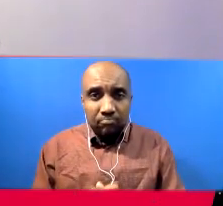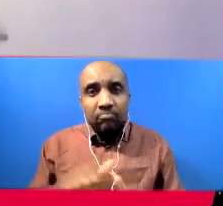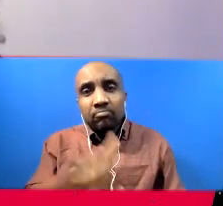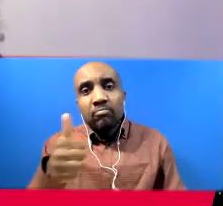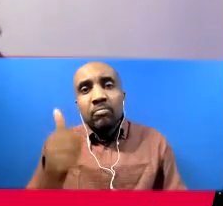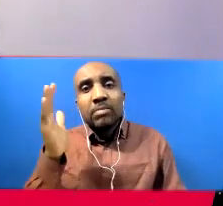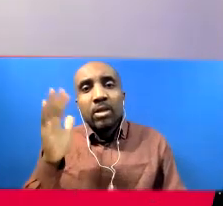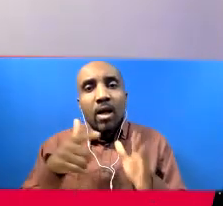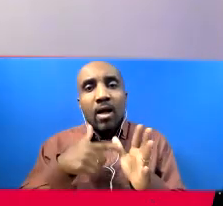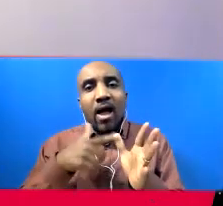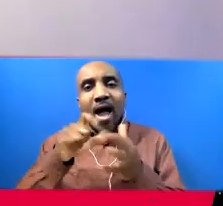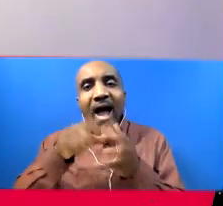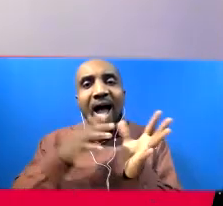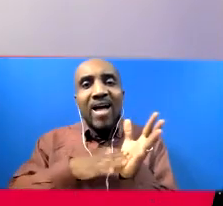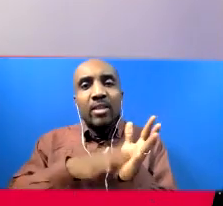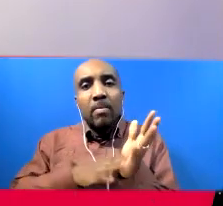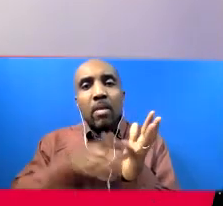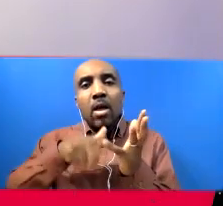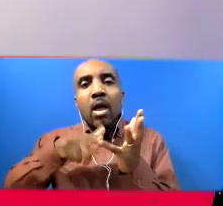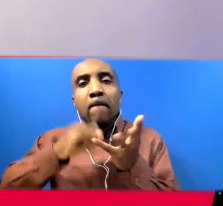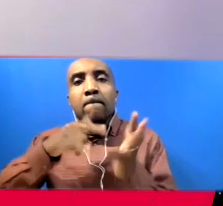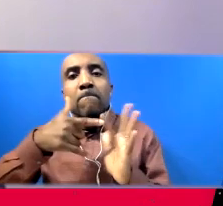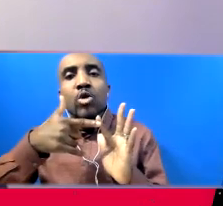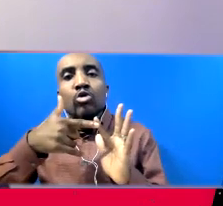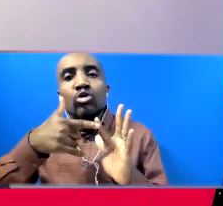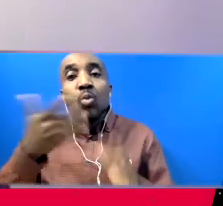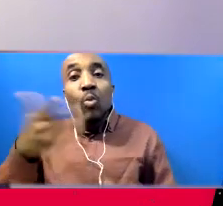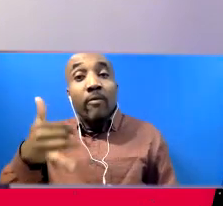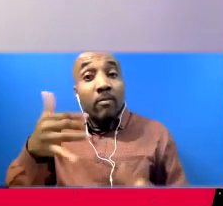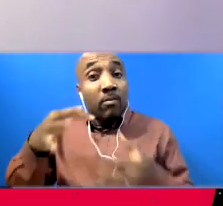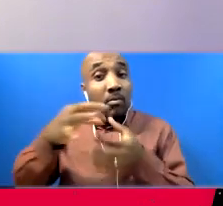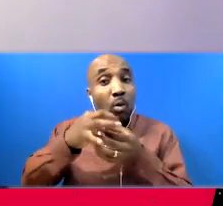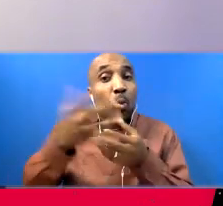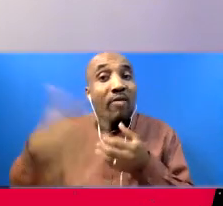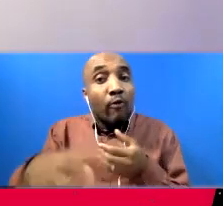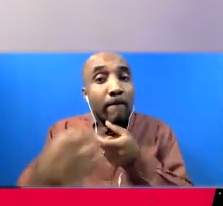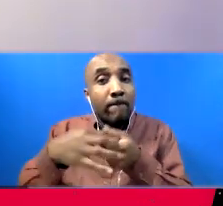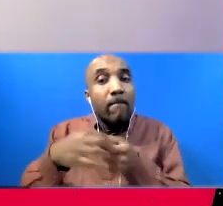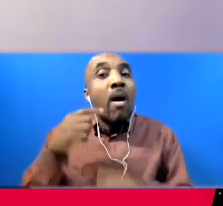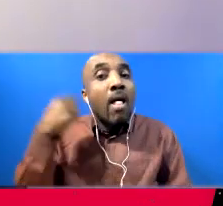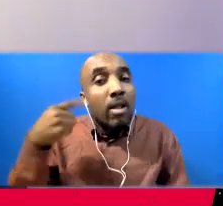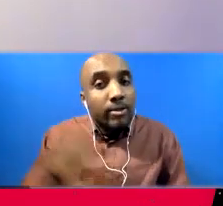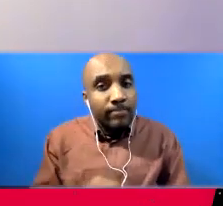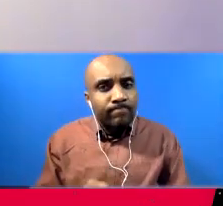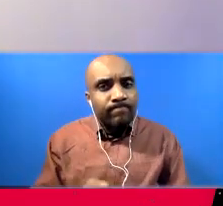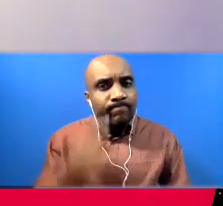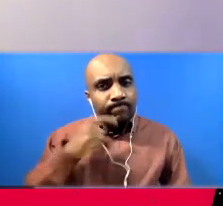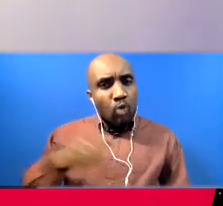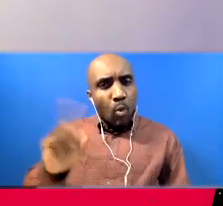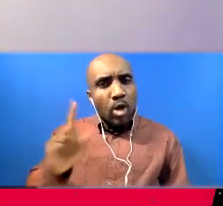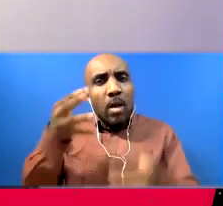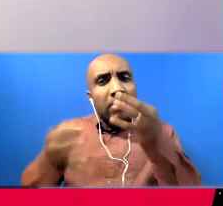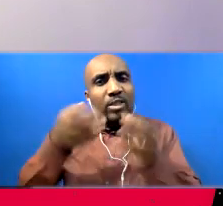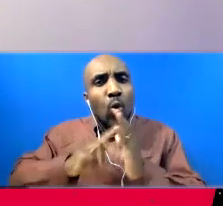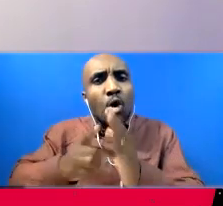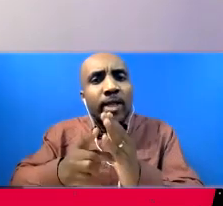have Adam Musaf, who is calling us from London, I believe. And he is a political organizer